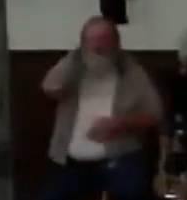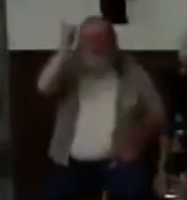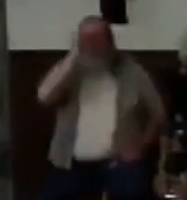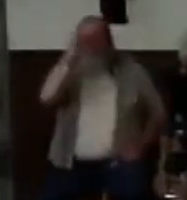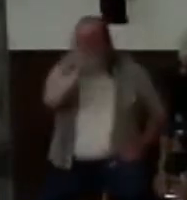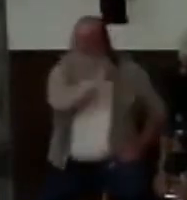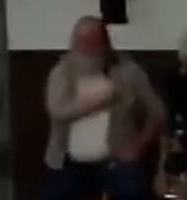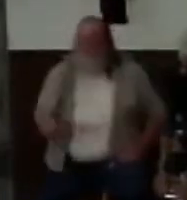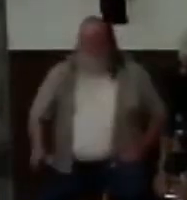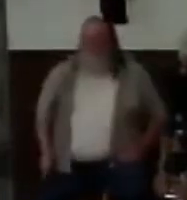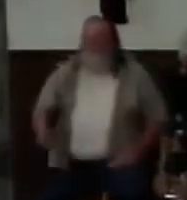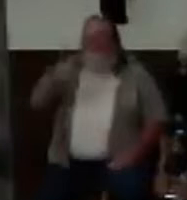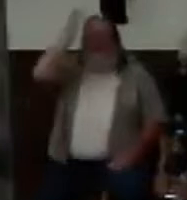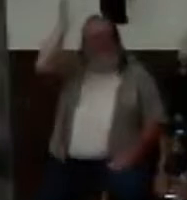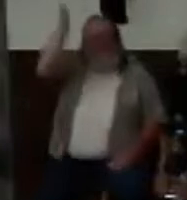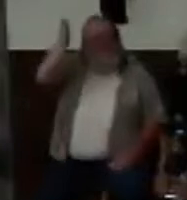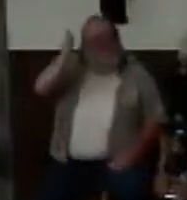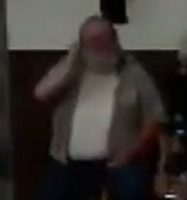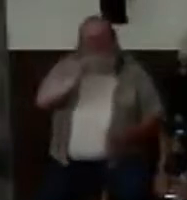alone will be worshiped."